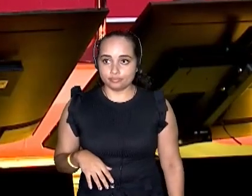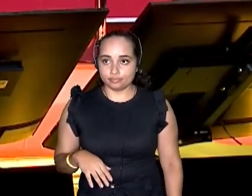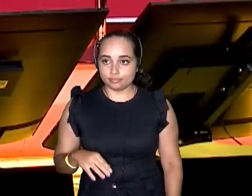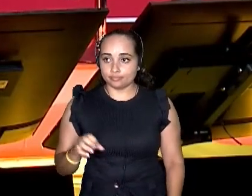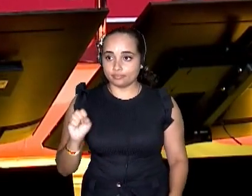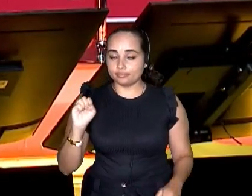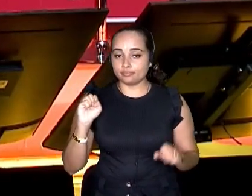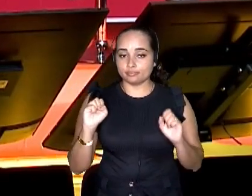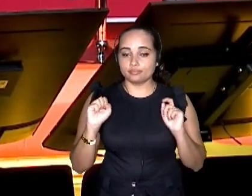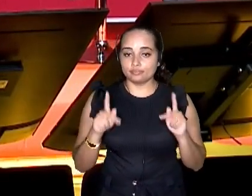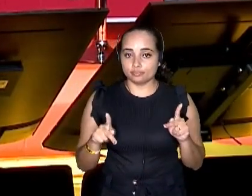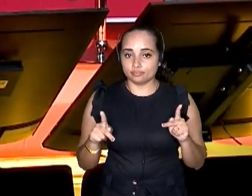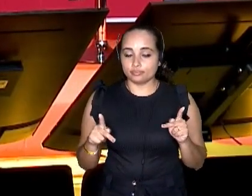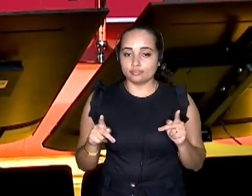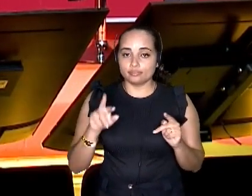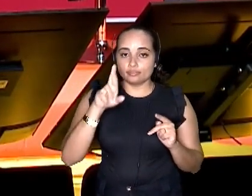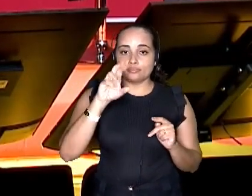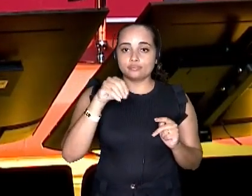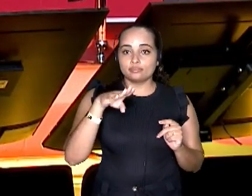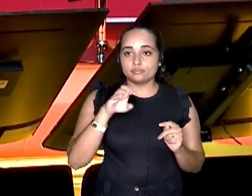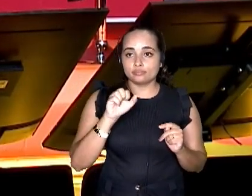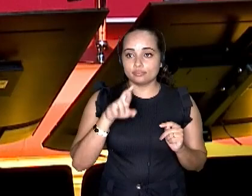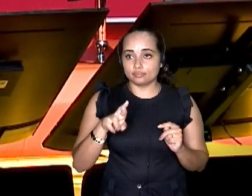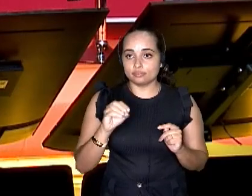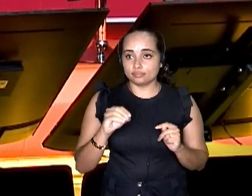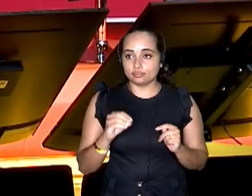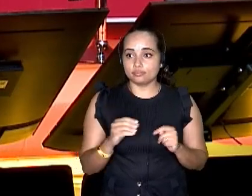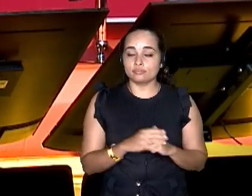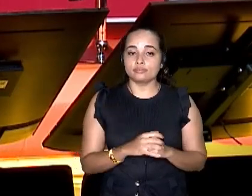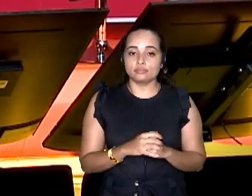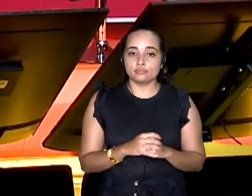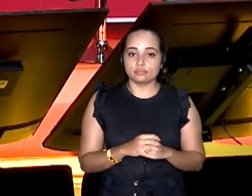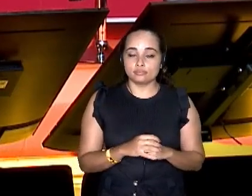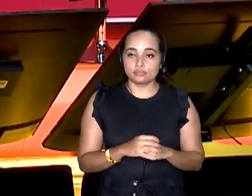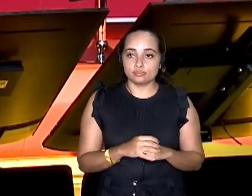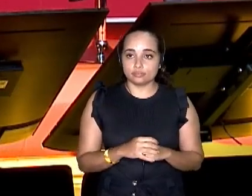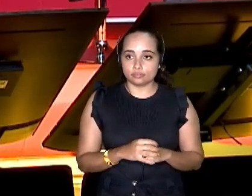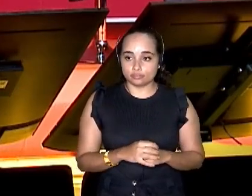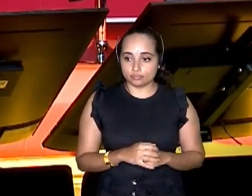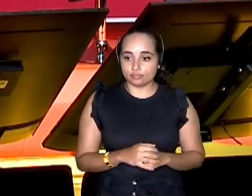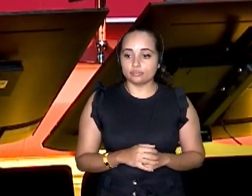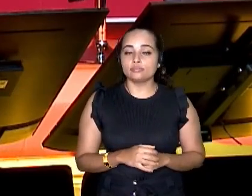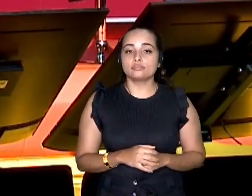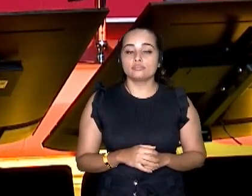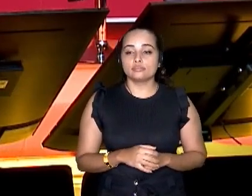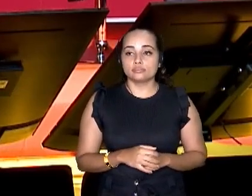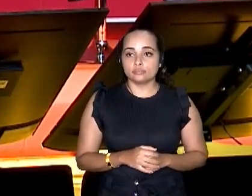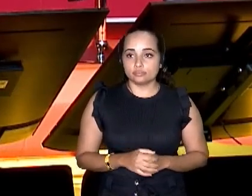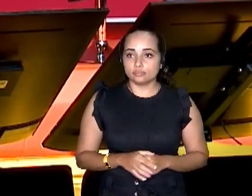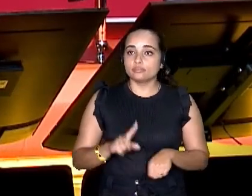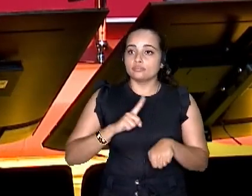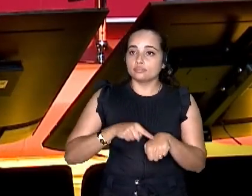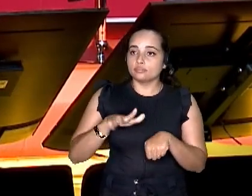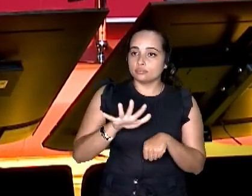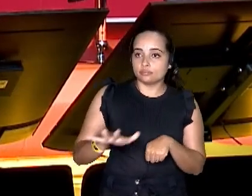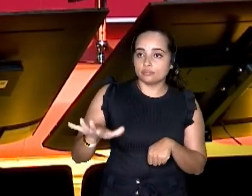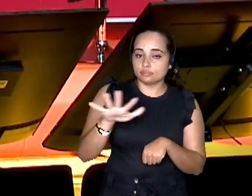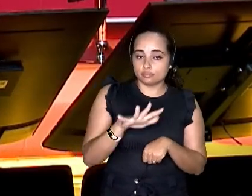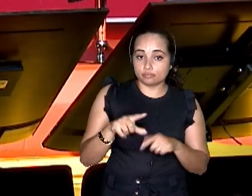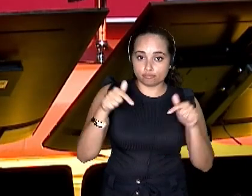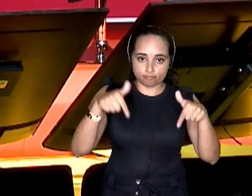Ok. Romero, the current intercompany pricing policy is the main